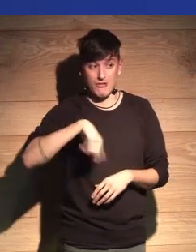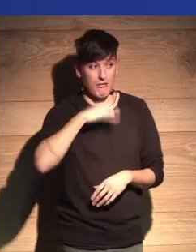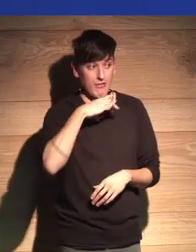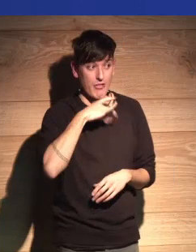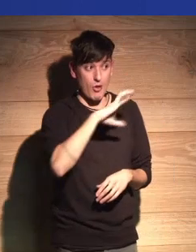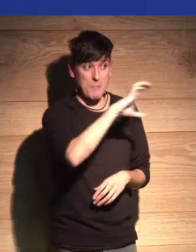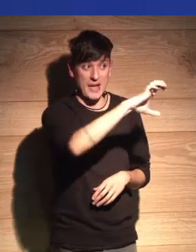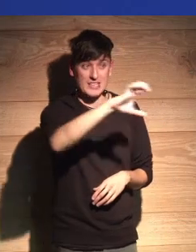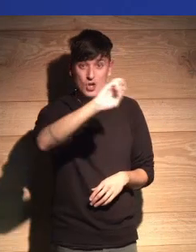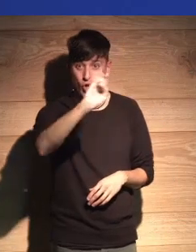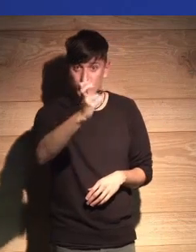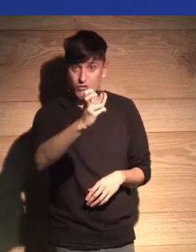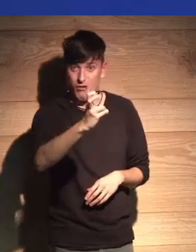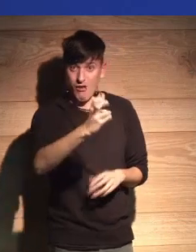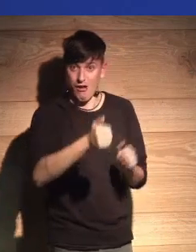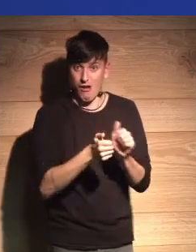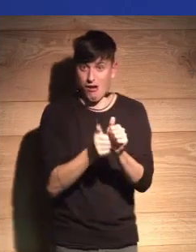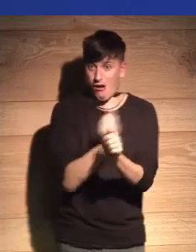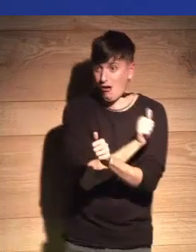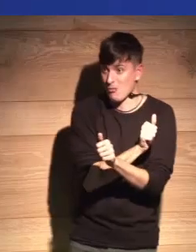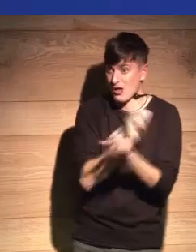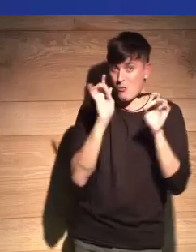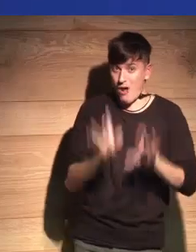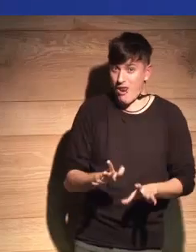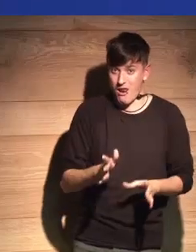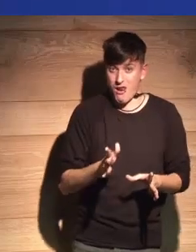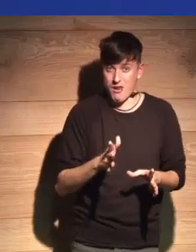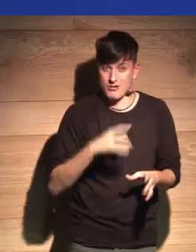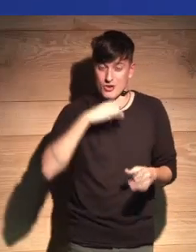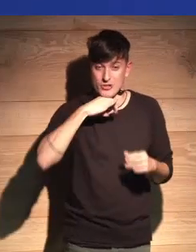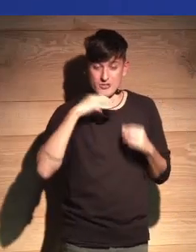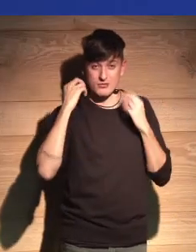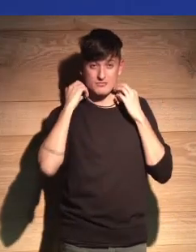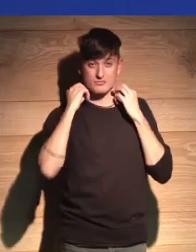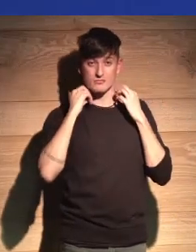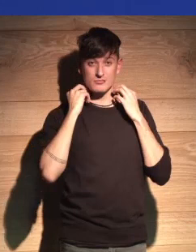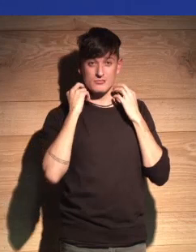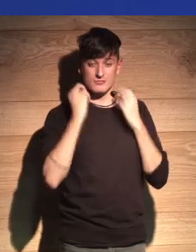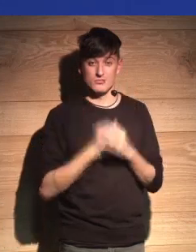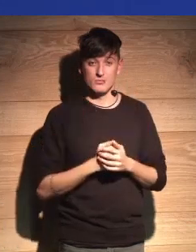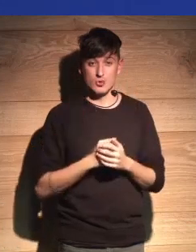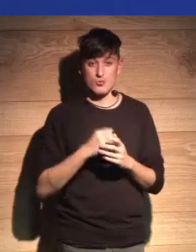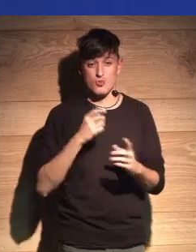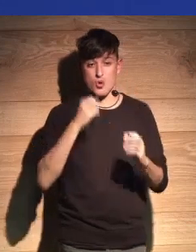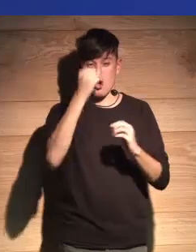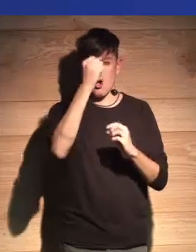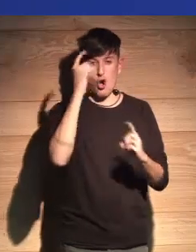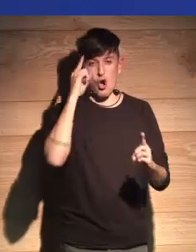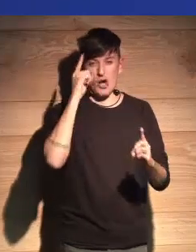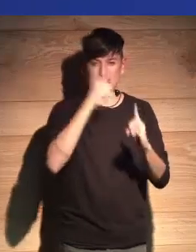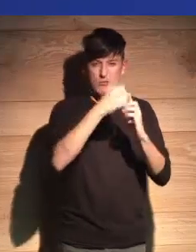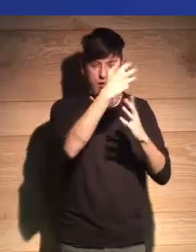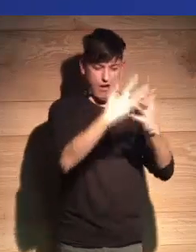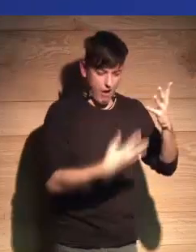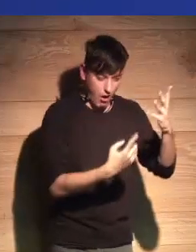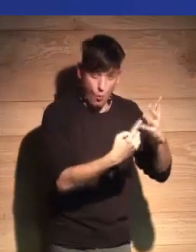international policy, and we're happy to see that other countries have decided to follow the same road. Exterior